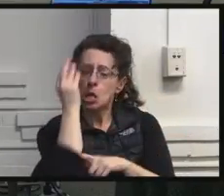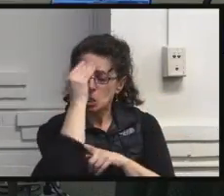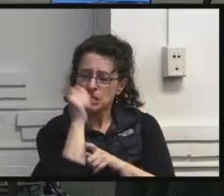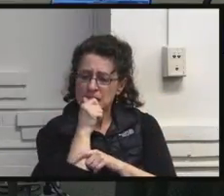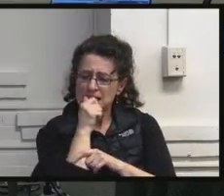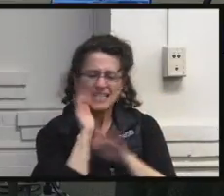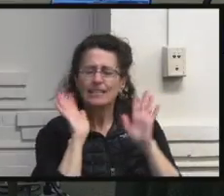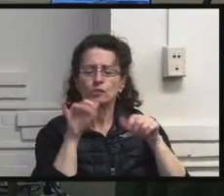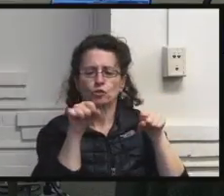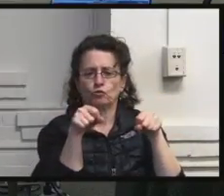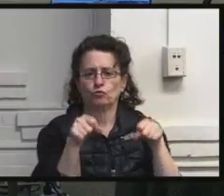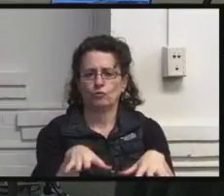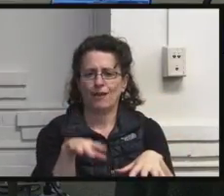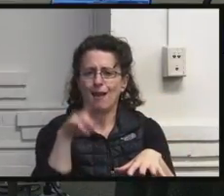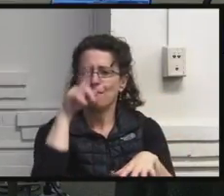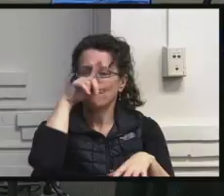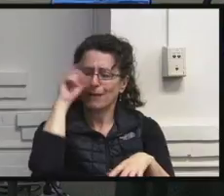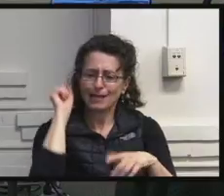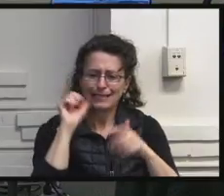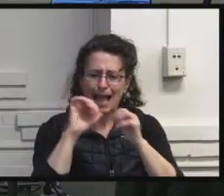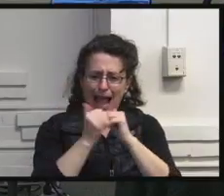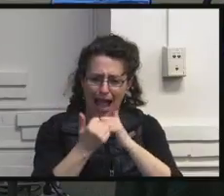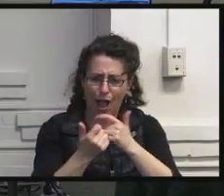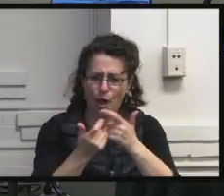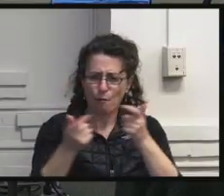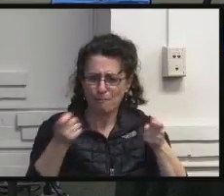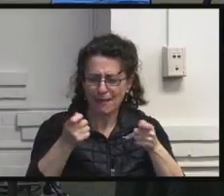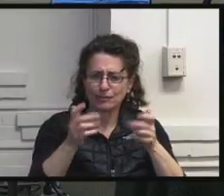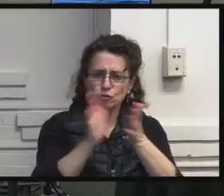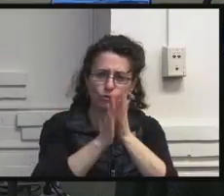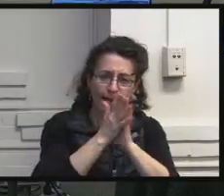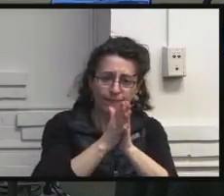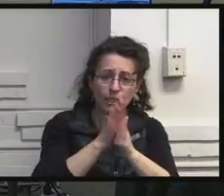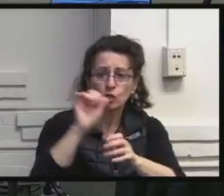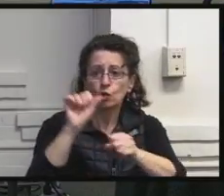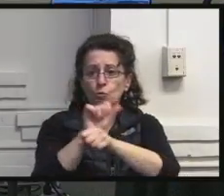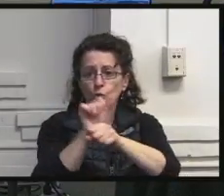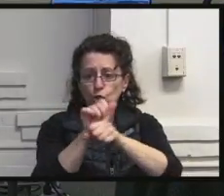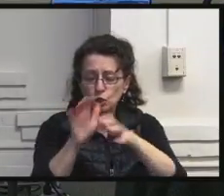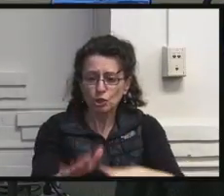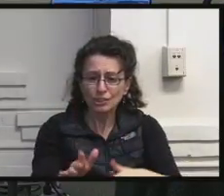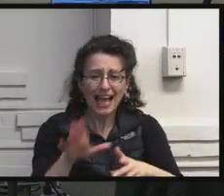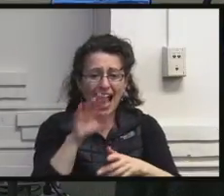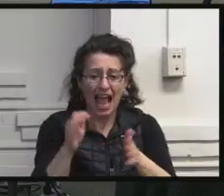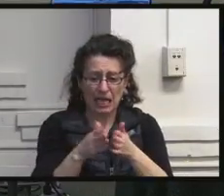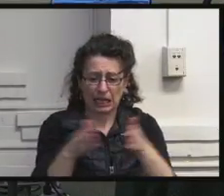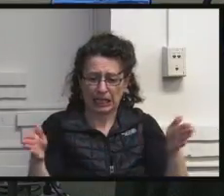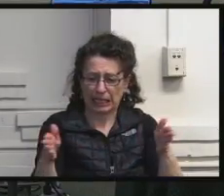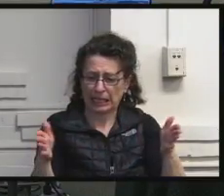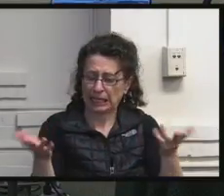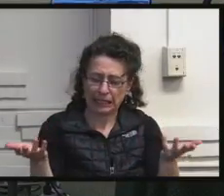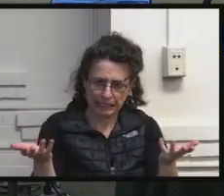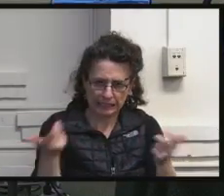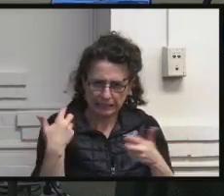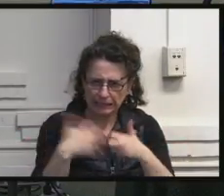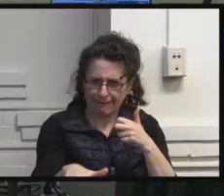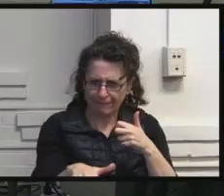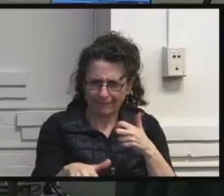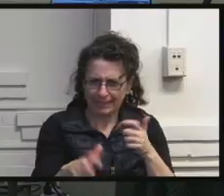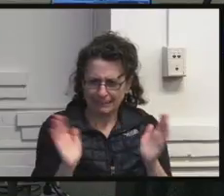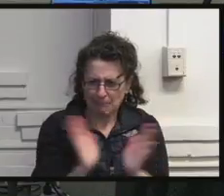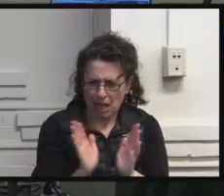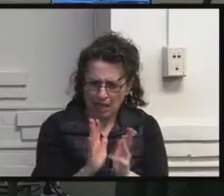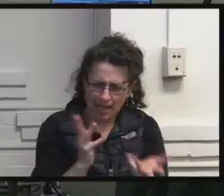construction workers, and then the width of the bridge. It's not very wide, so phasing it wouldn't have been very easy. So that kind of left us with